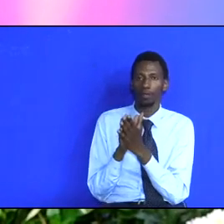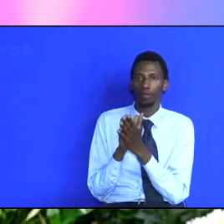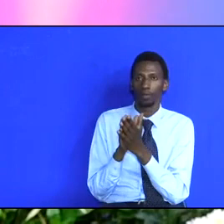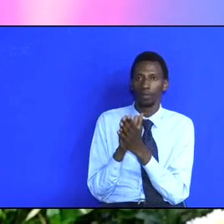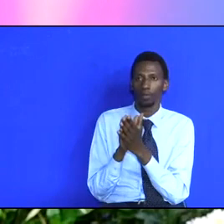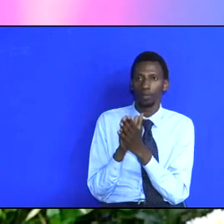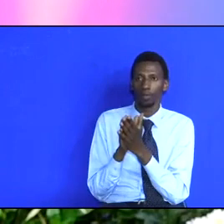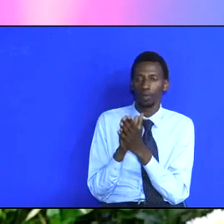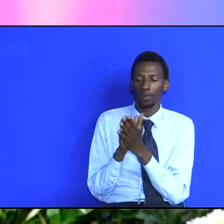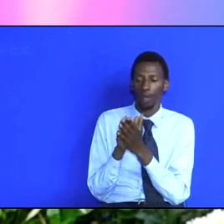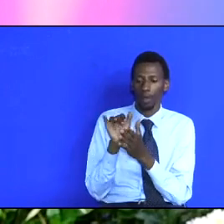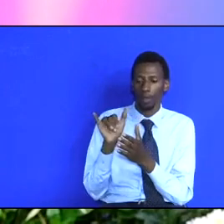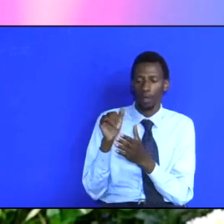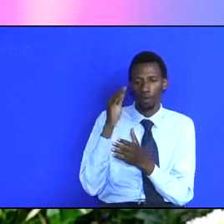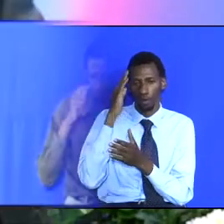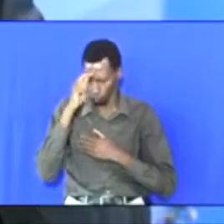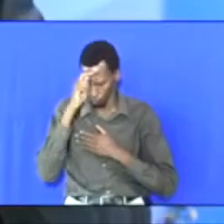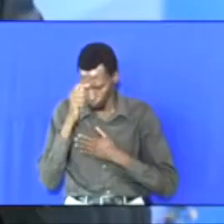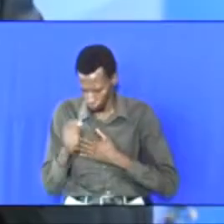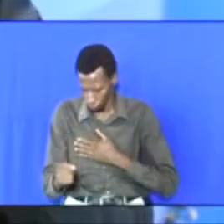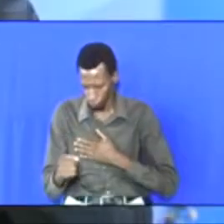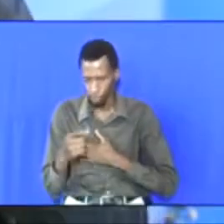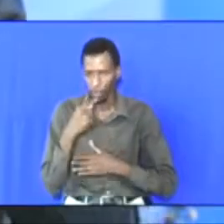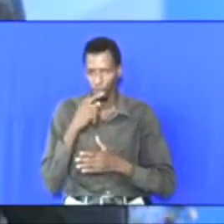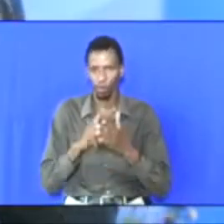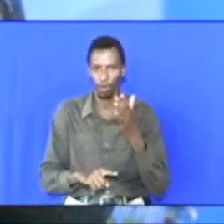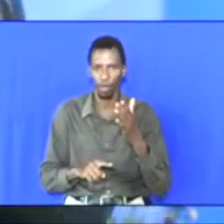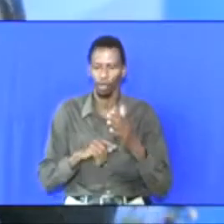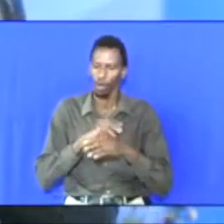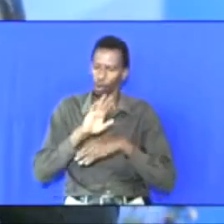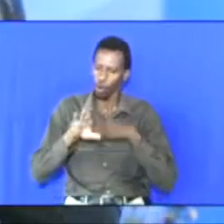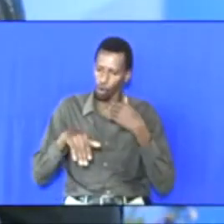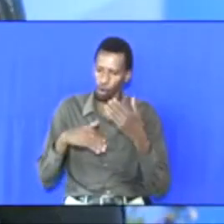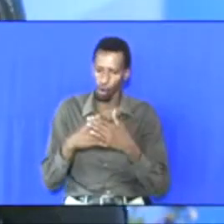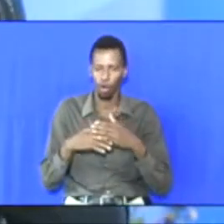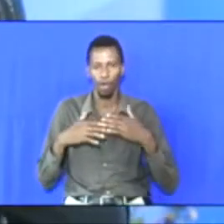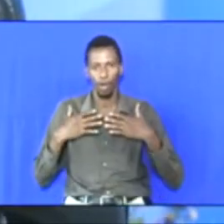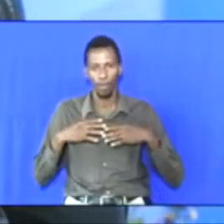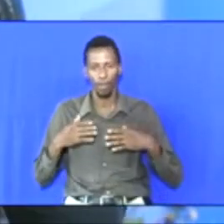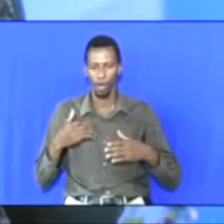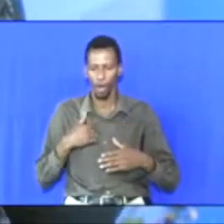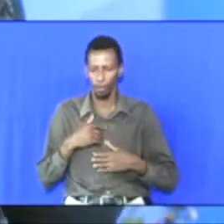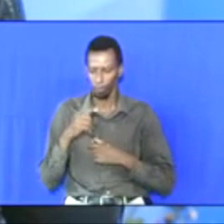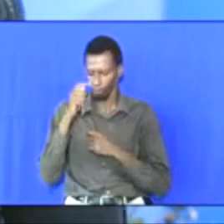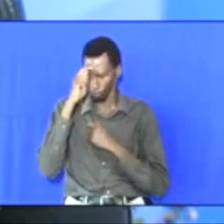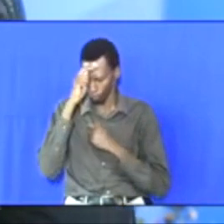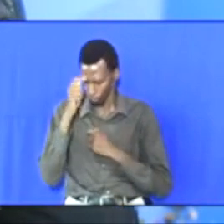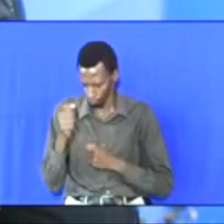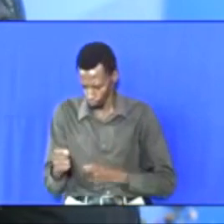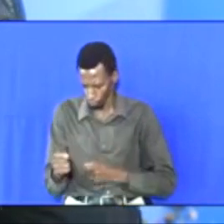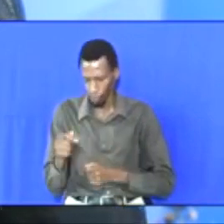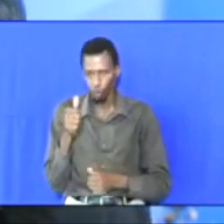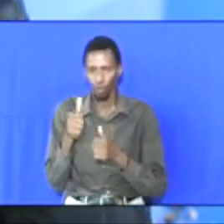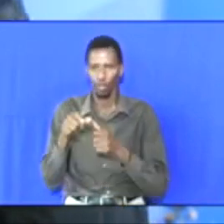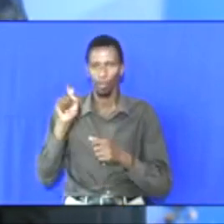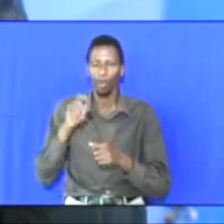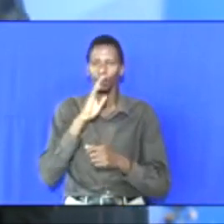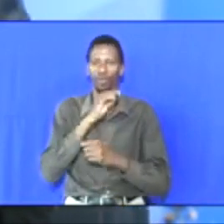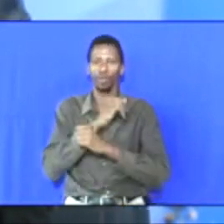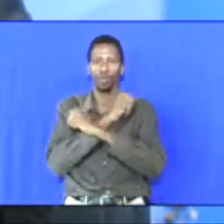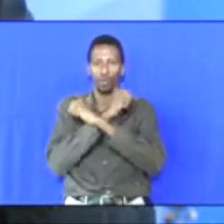and knowing that at some point they were abused. Every one of us has inherent dignity, which must be respected and